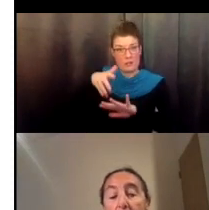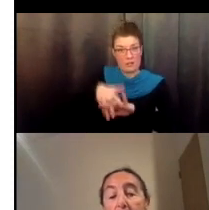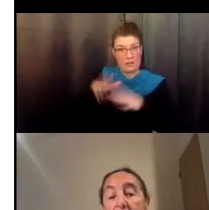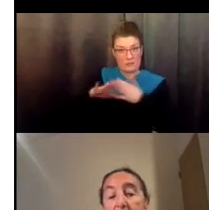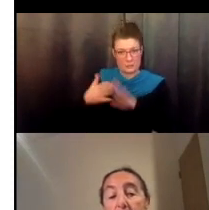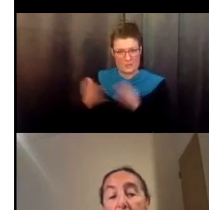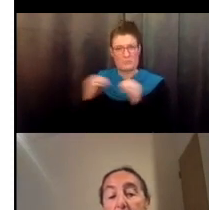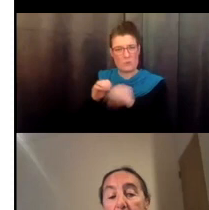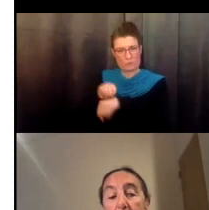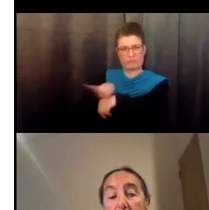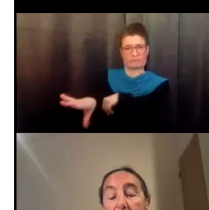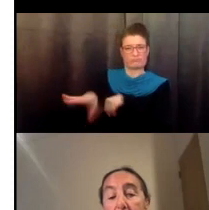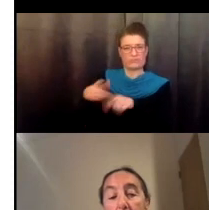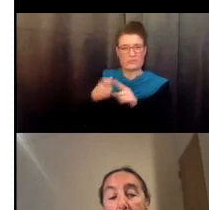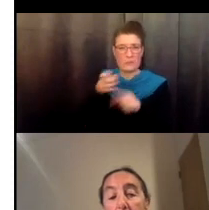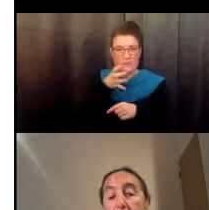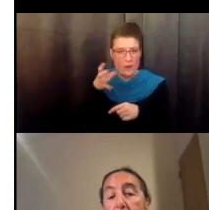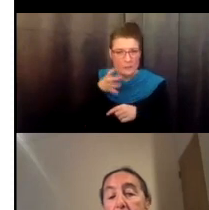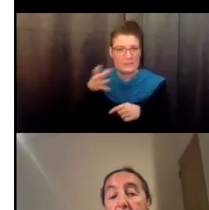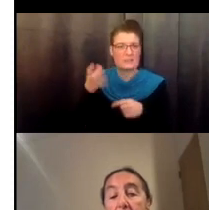You know, we see problems with